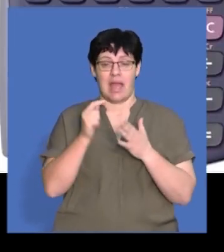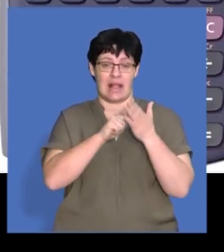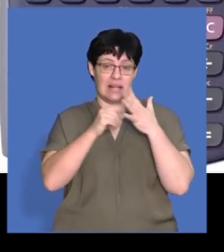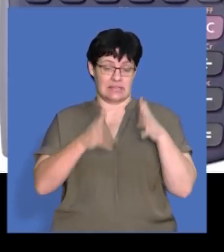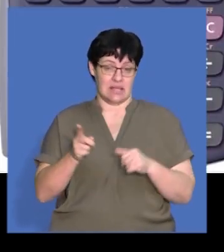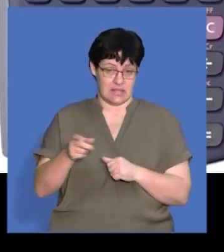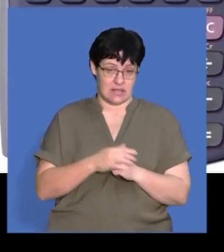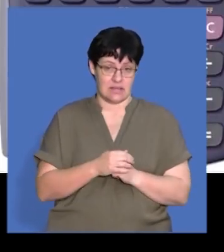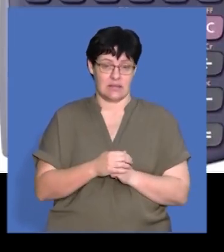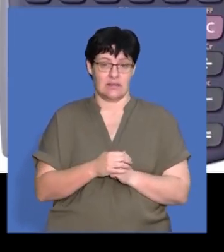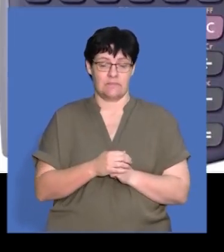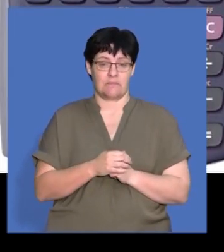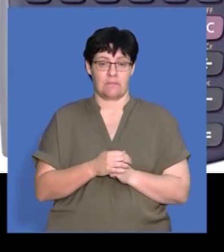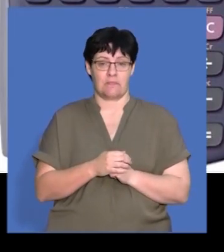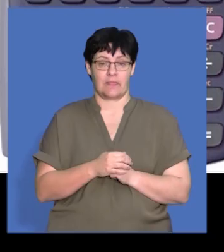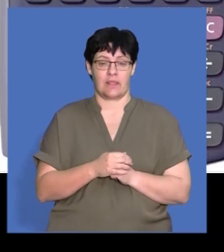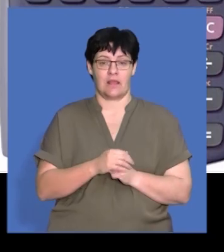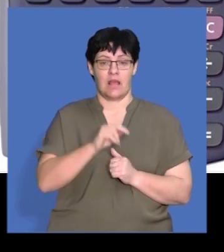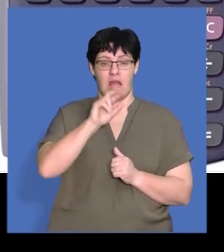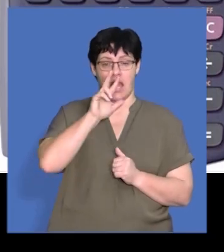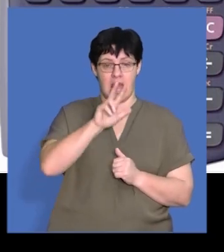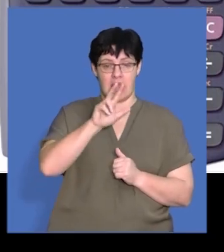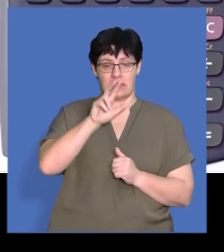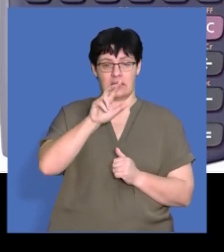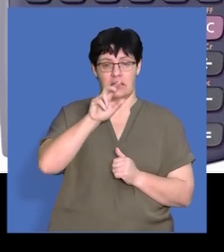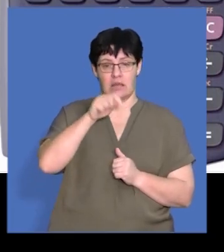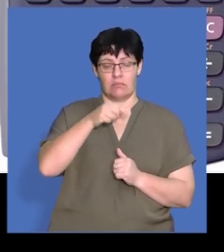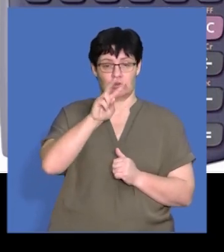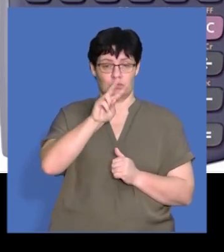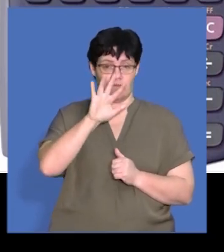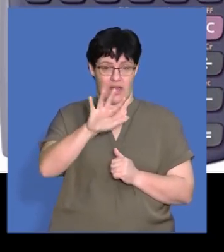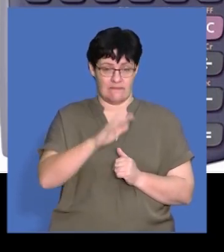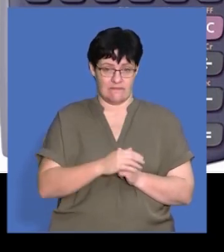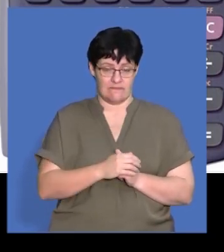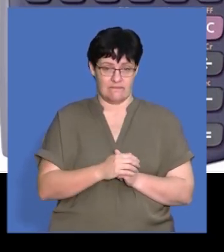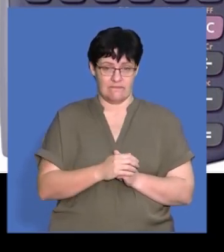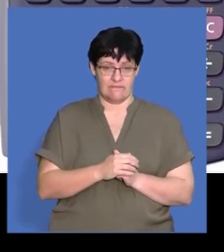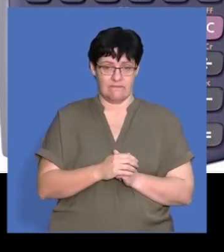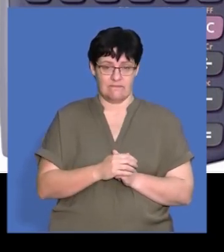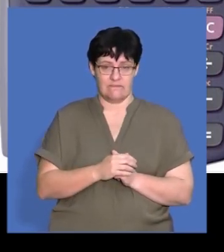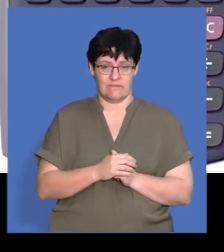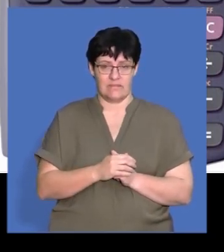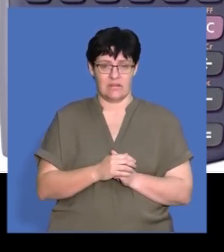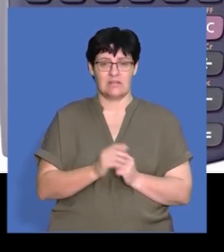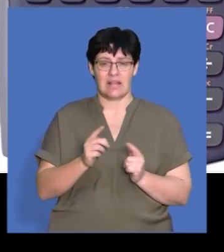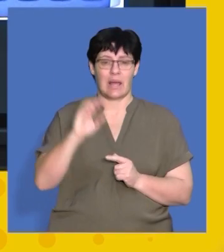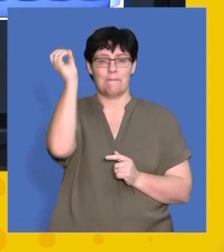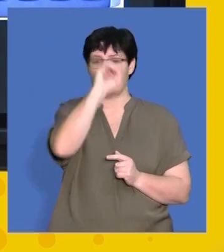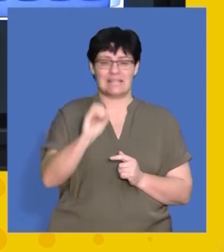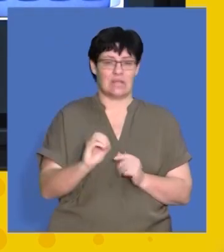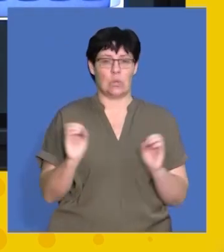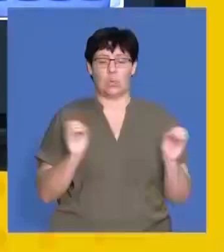calculator, I'm going to clear that, I've got 8.25. Now I'm not typing in the